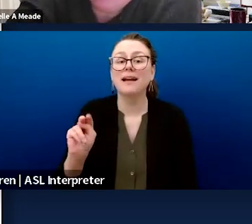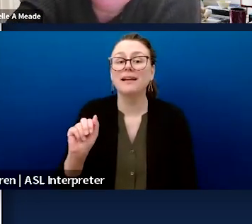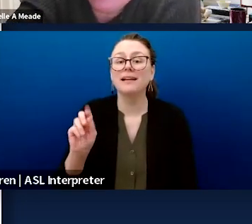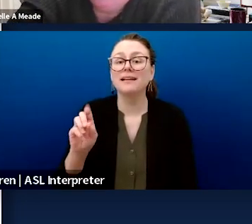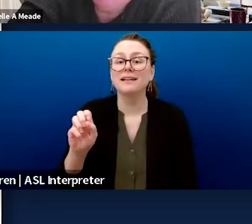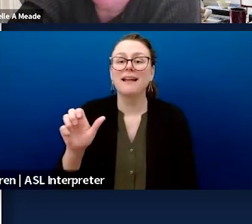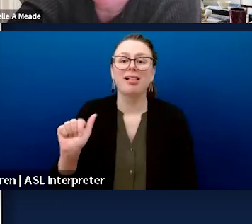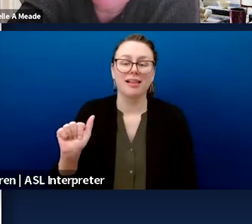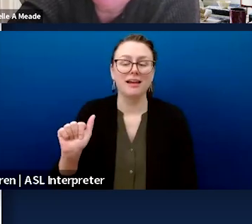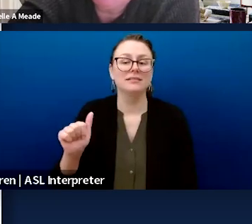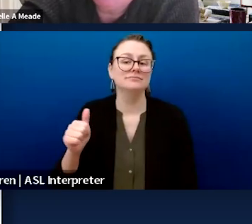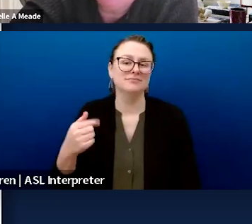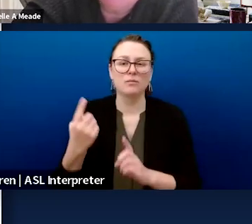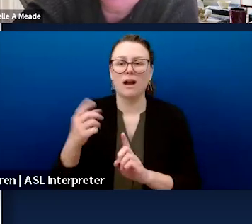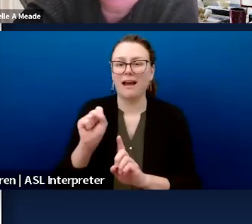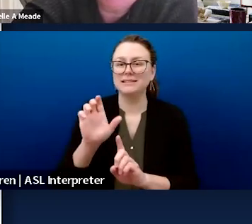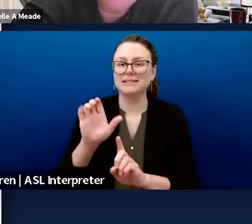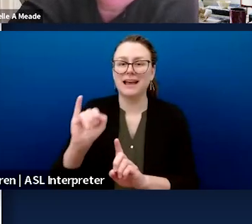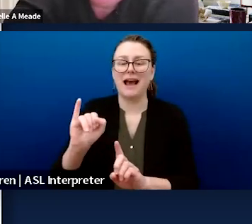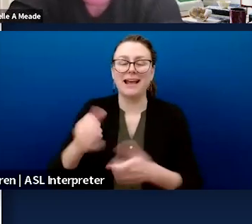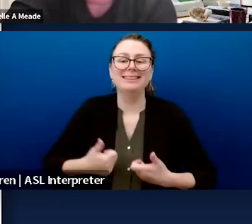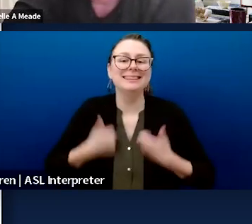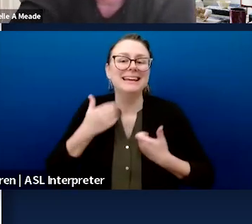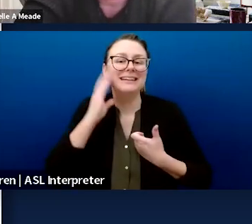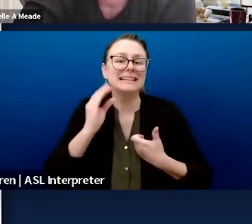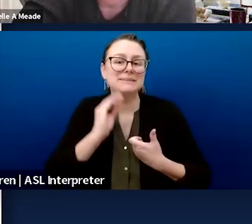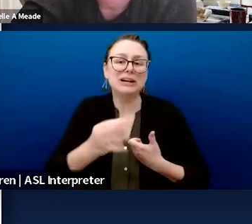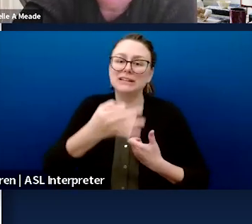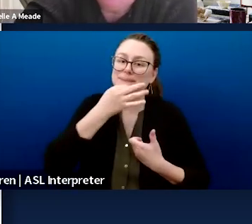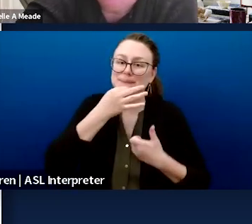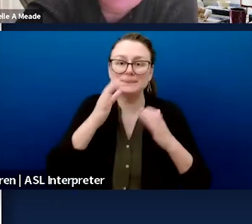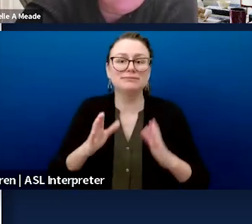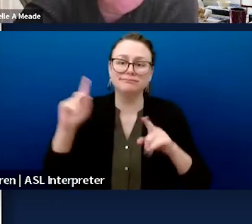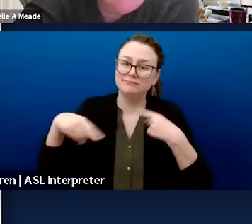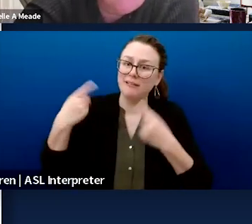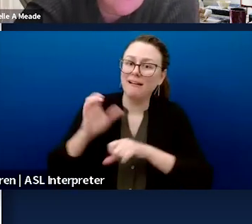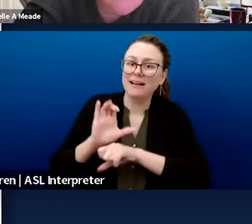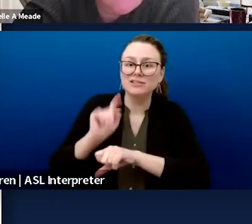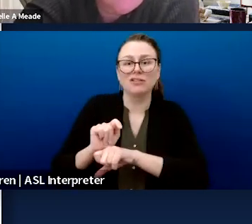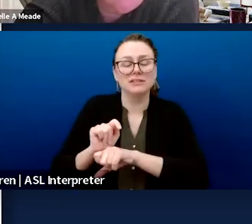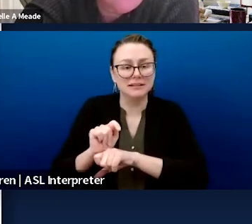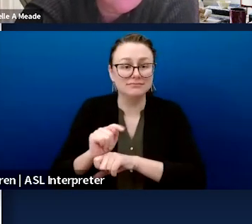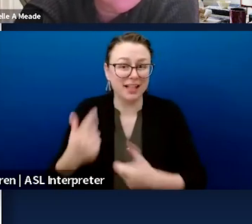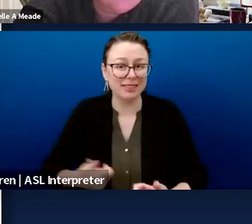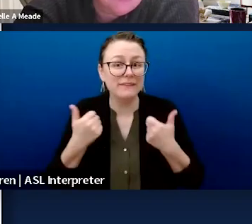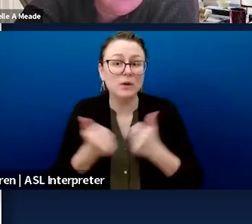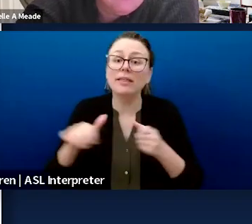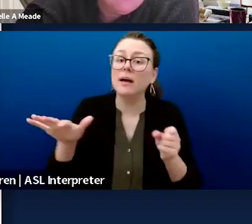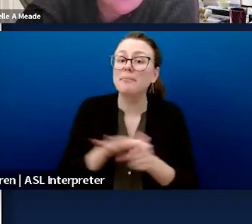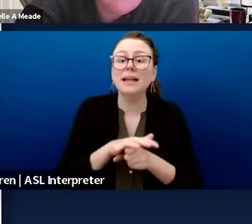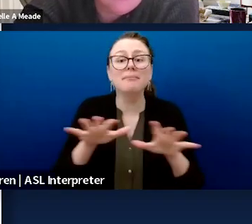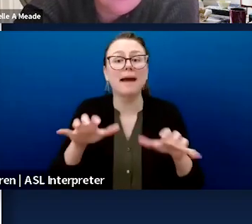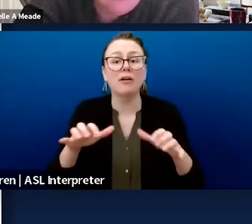our SCI lived experience consultants, a veteran, and an individual who has been living with complete